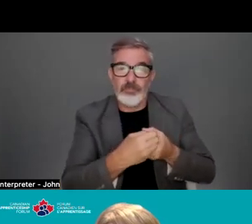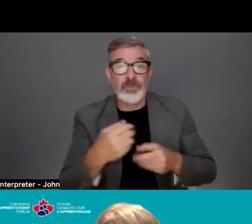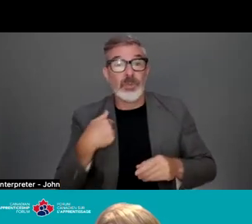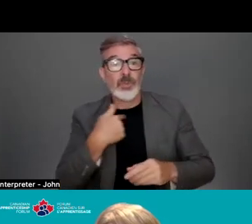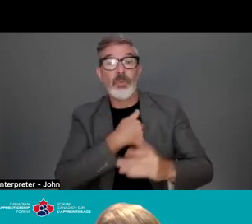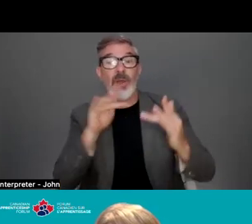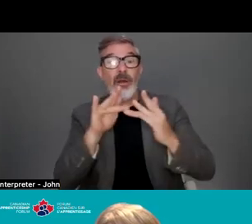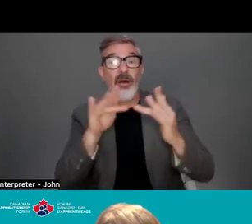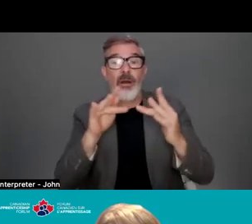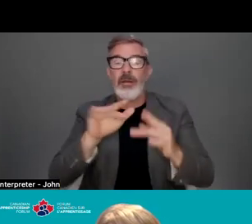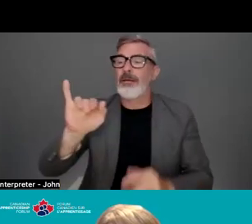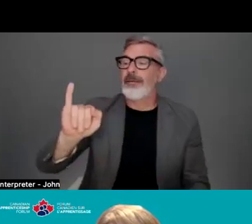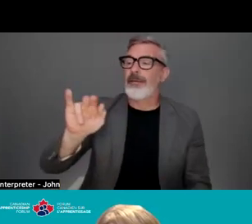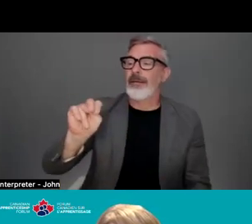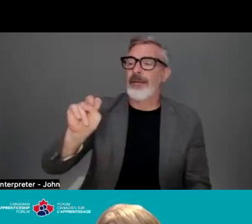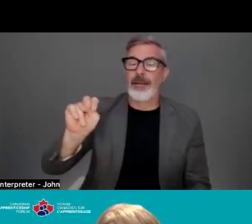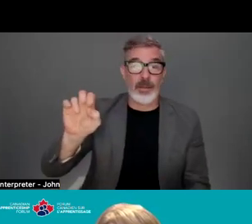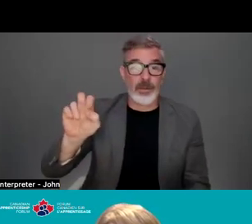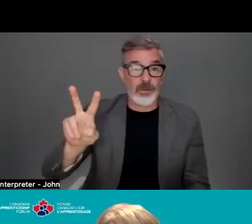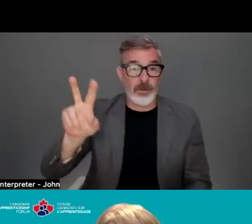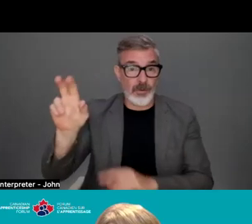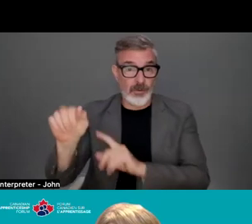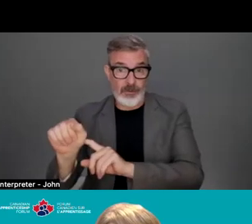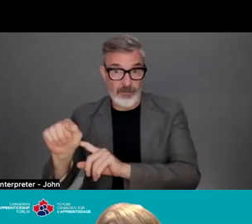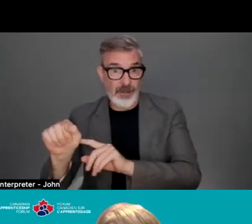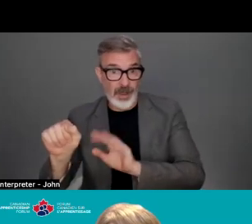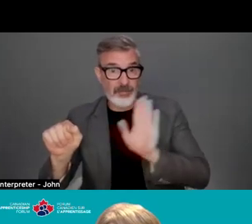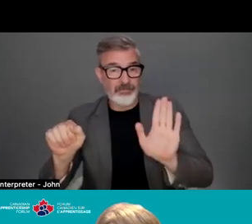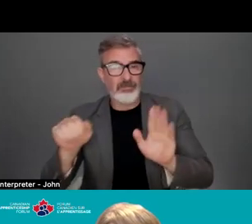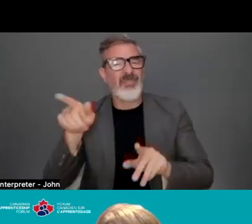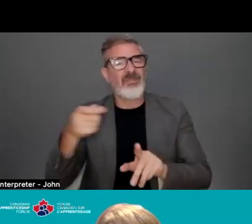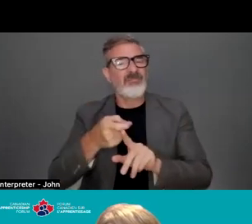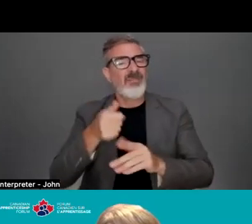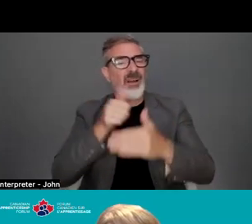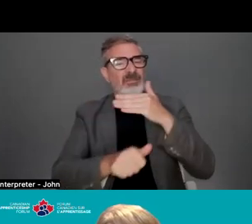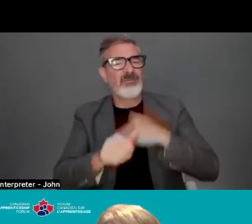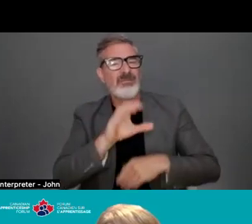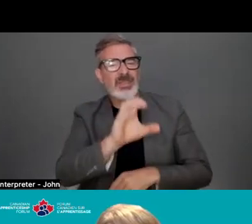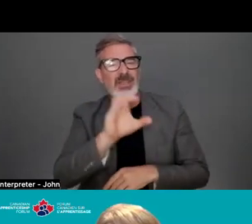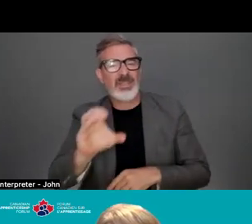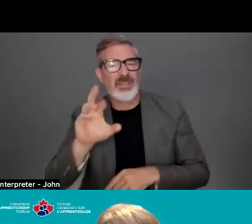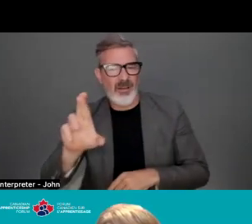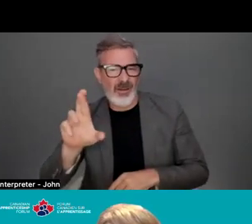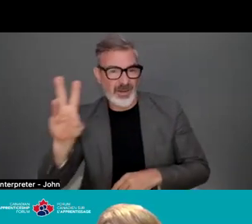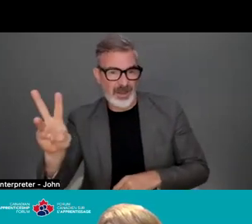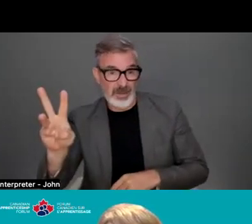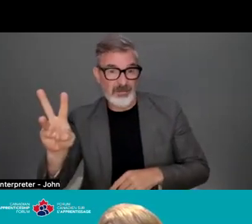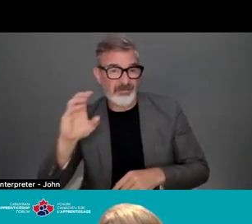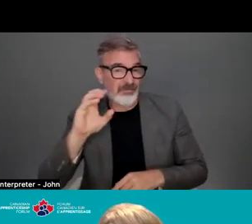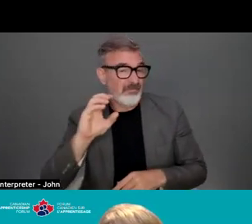and Work, and they provided us advice on how we could become more inclusive.